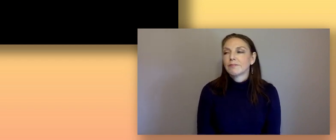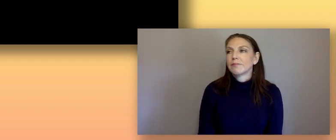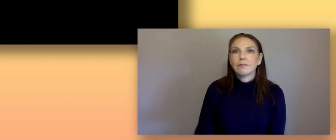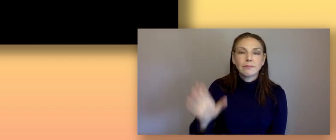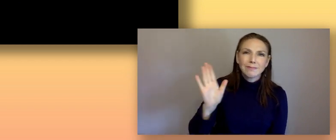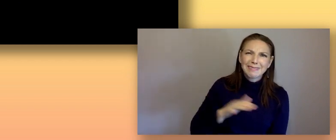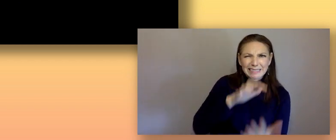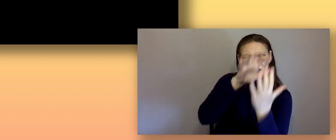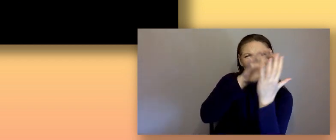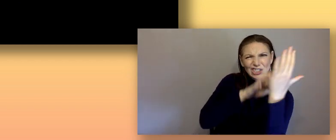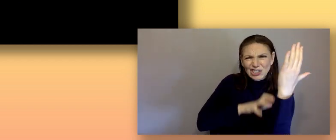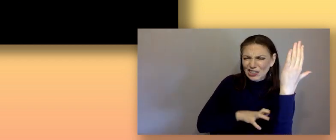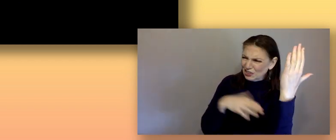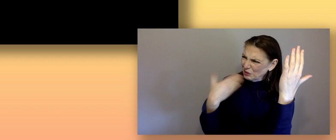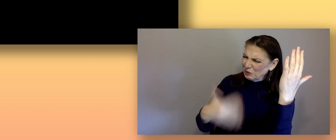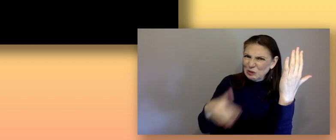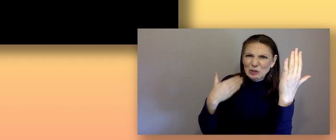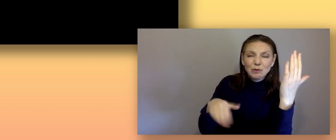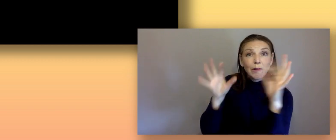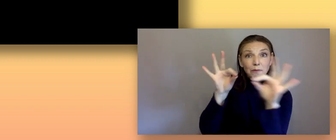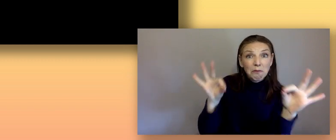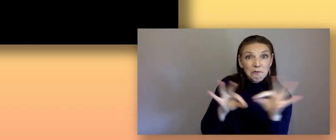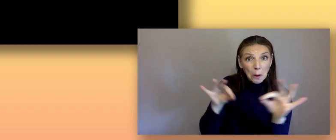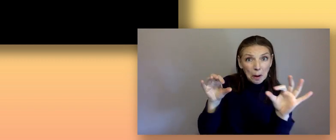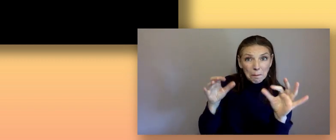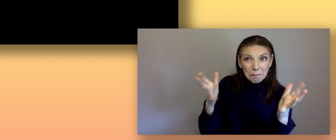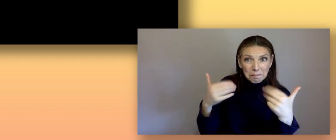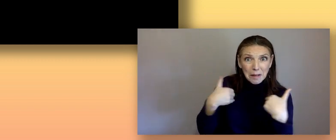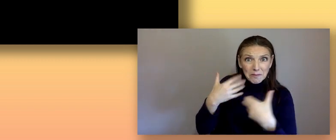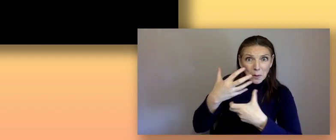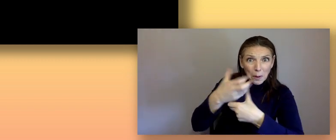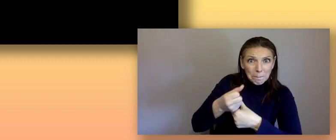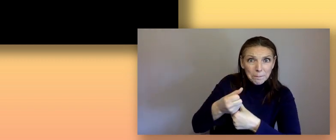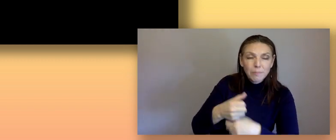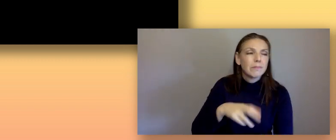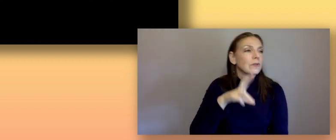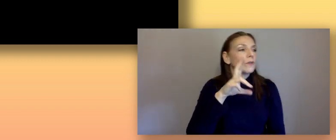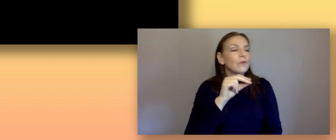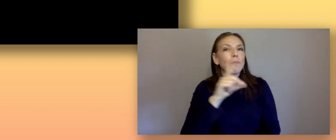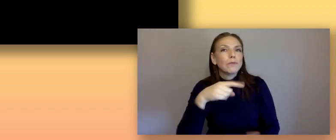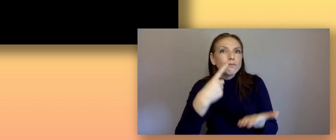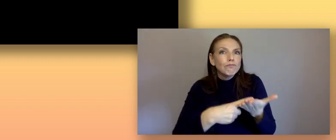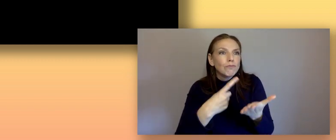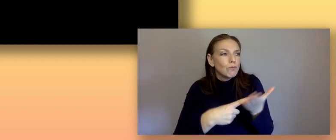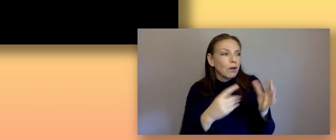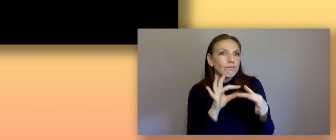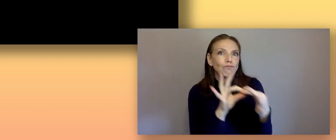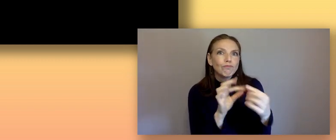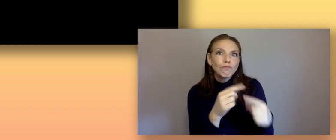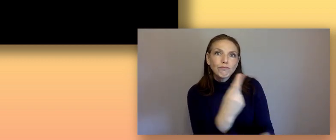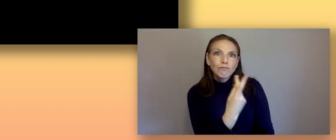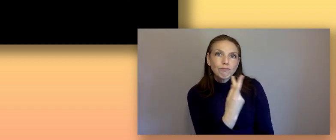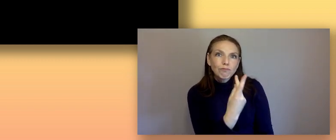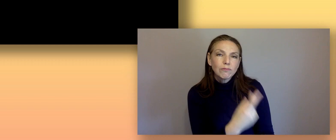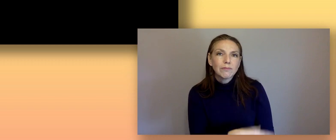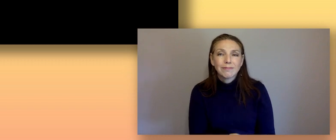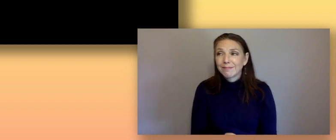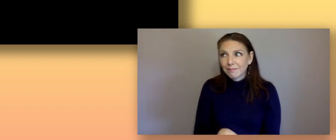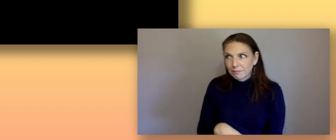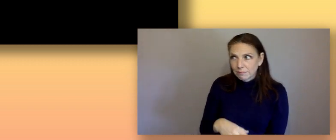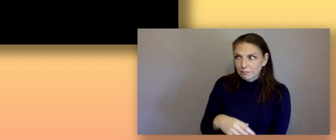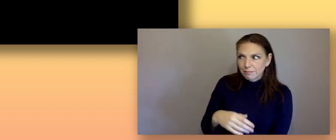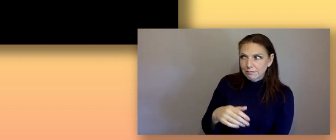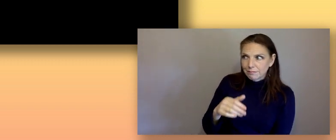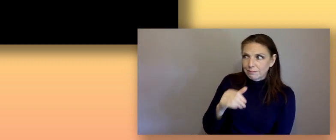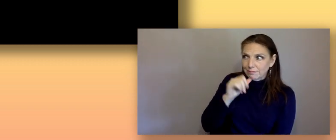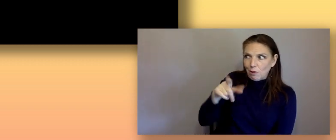Oh, God, there's a lot here. Is there a short form for him? No, but we only need to discuss what's relevant to us. Not much room